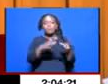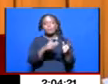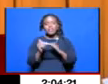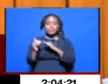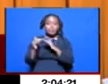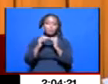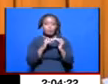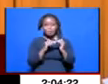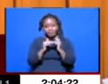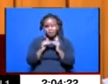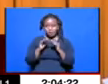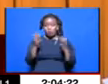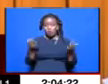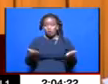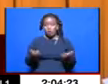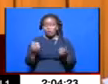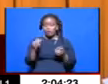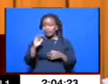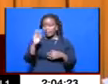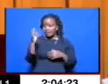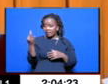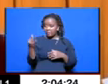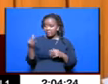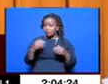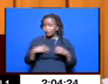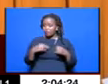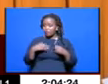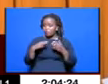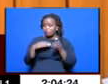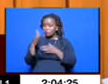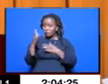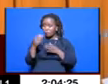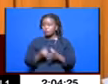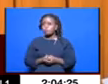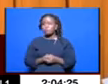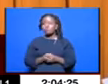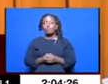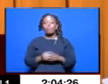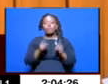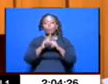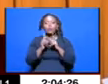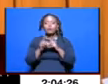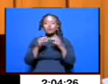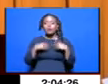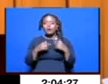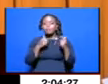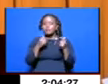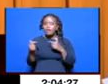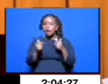Third Reich's authoritarianism. And there have been arguments